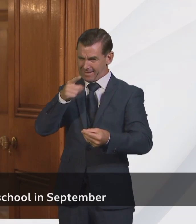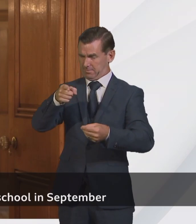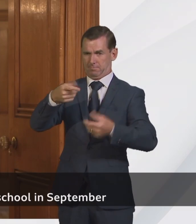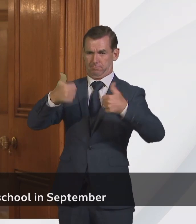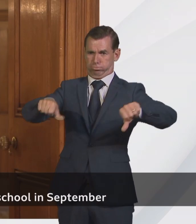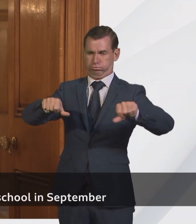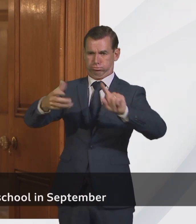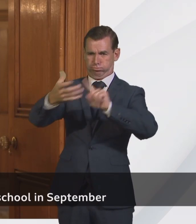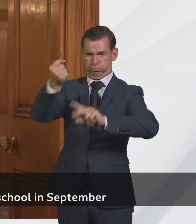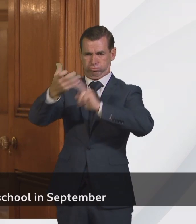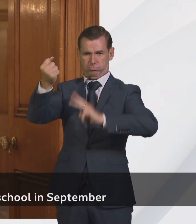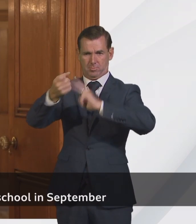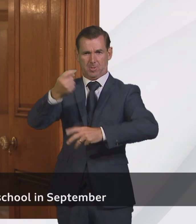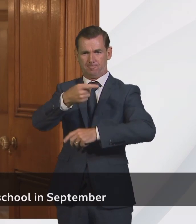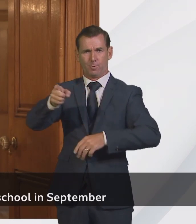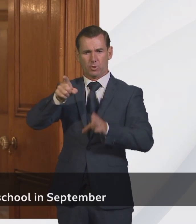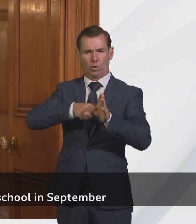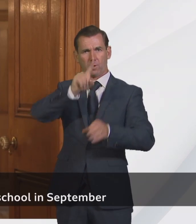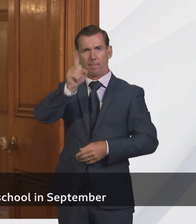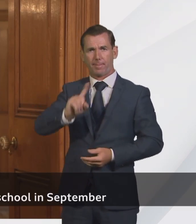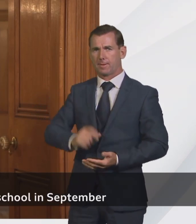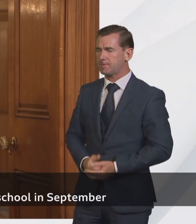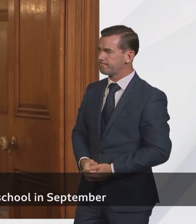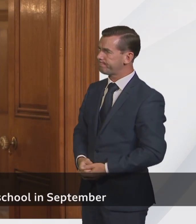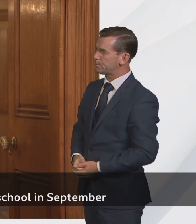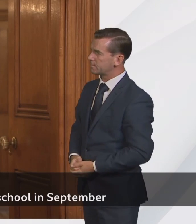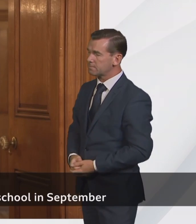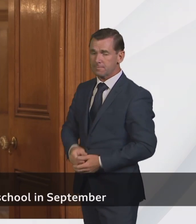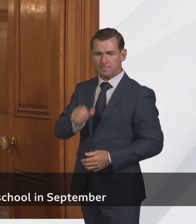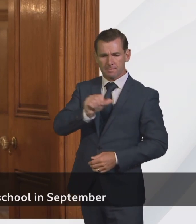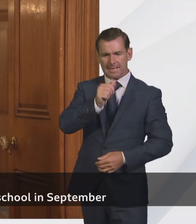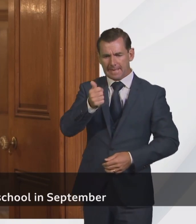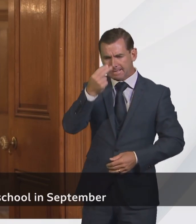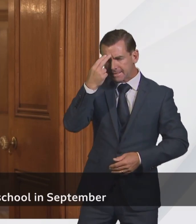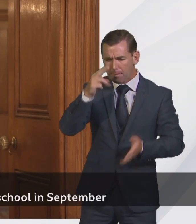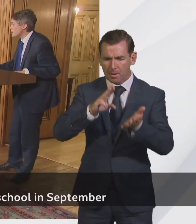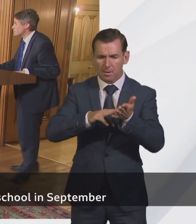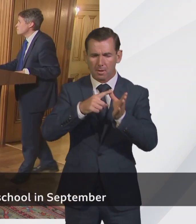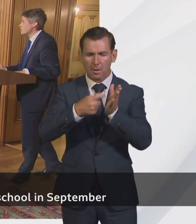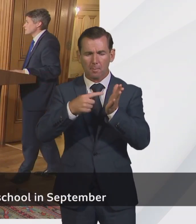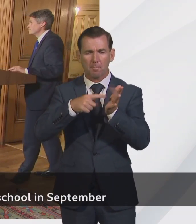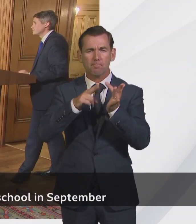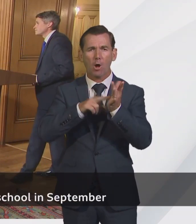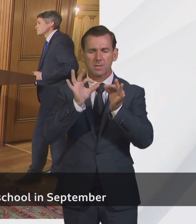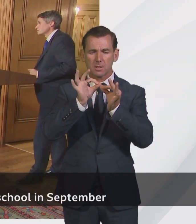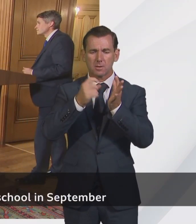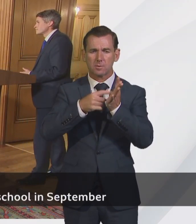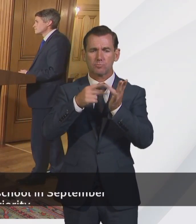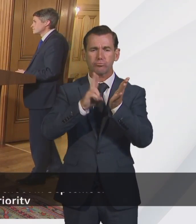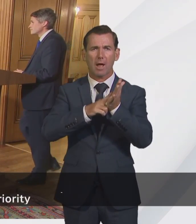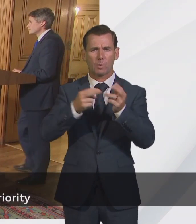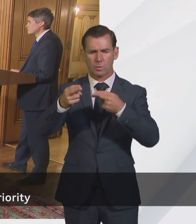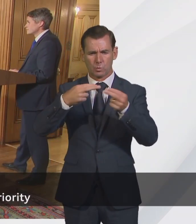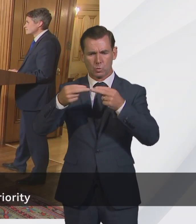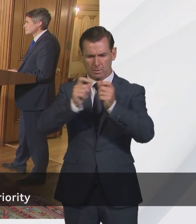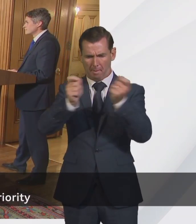of all ages right across the spectrum into the classroom, we always have to make sure that we have proper,